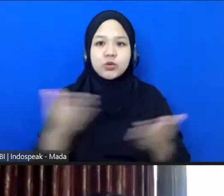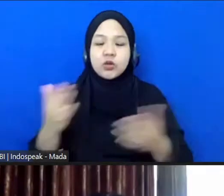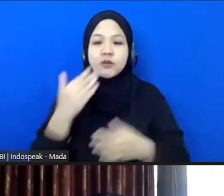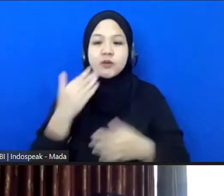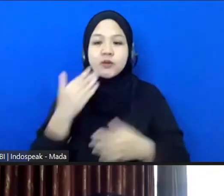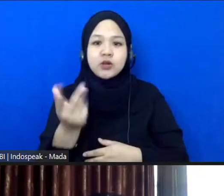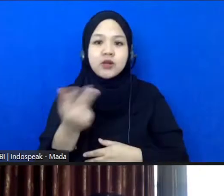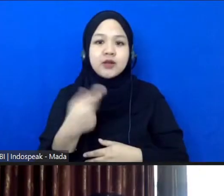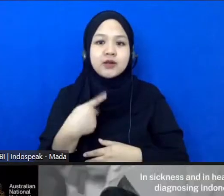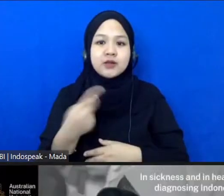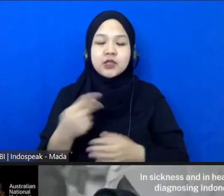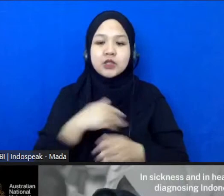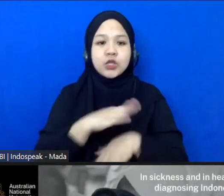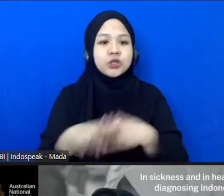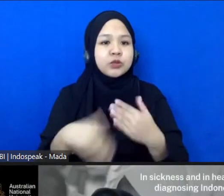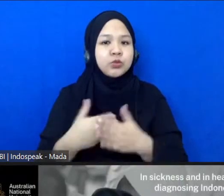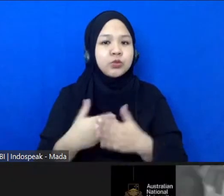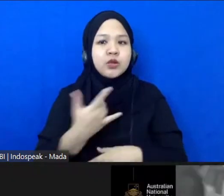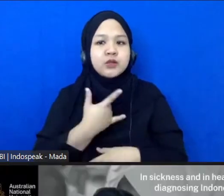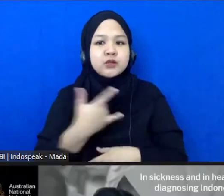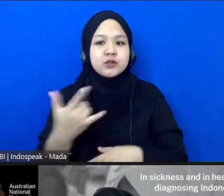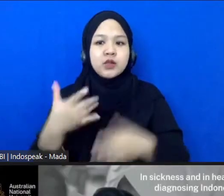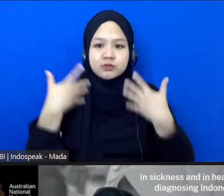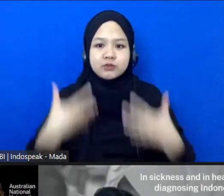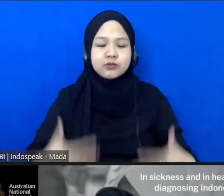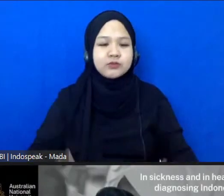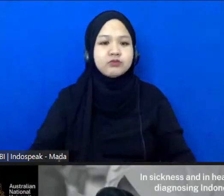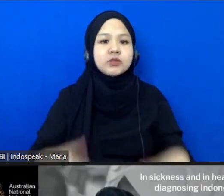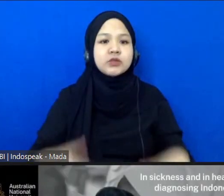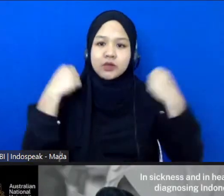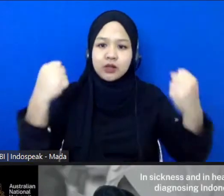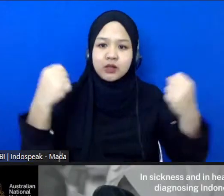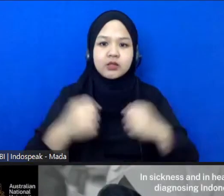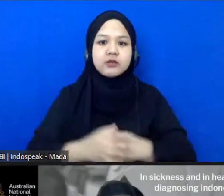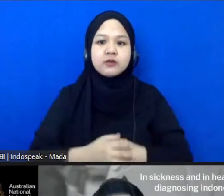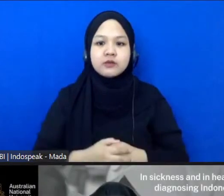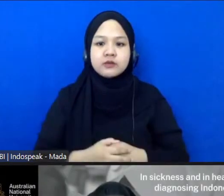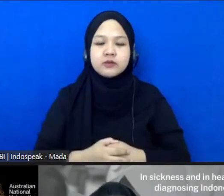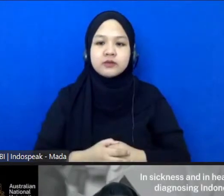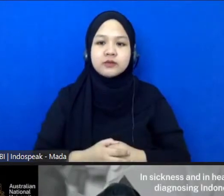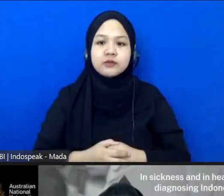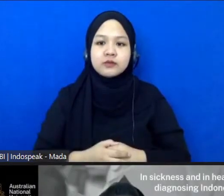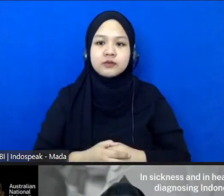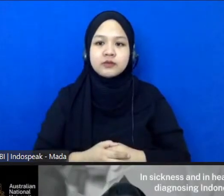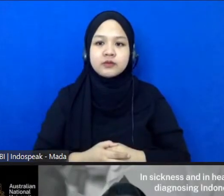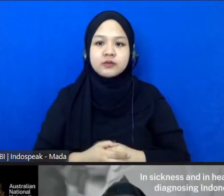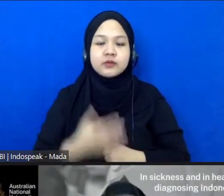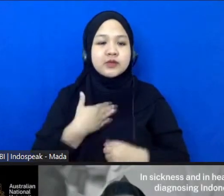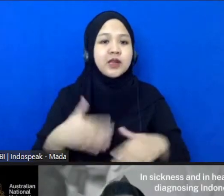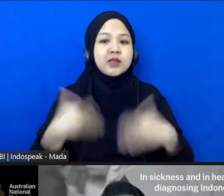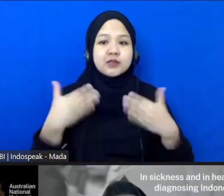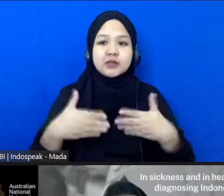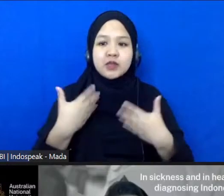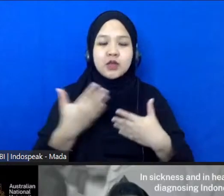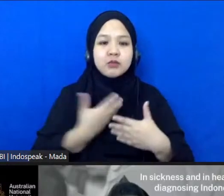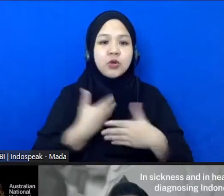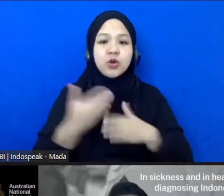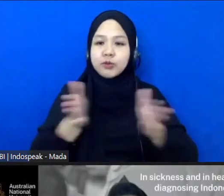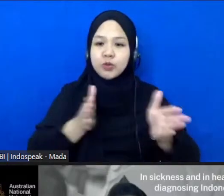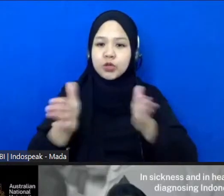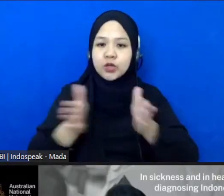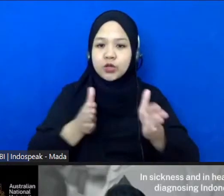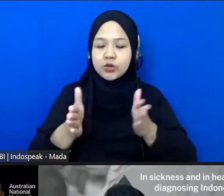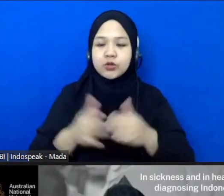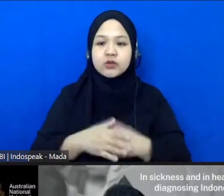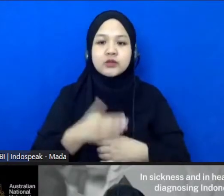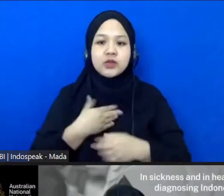semua tetap berada dalam keadaan yang sehat, dan dengan senang hati saya akan memimpin sesi ini. Nama